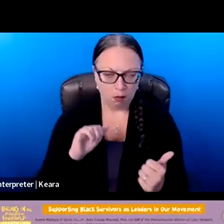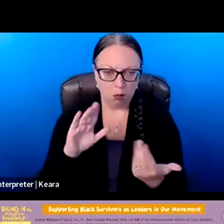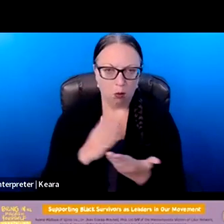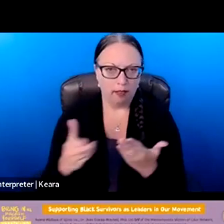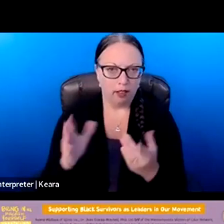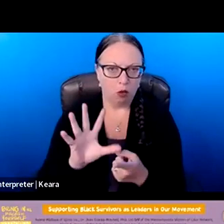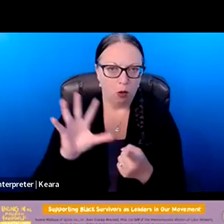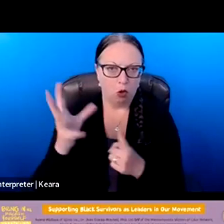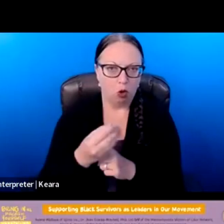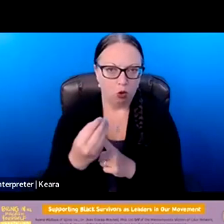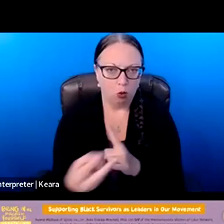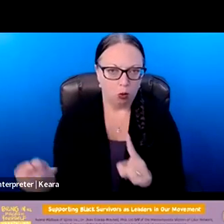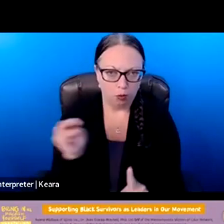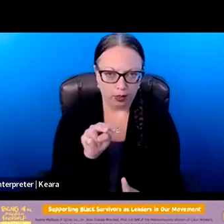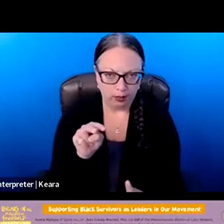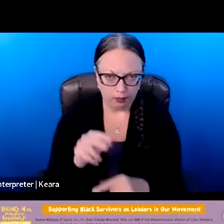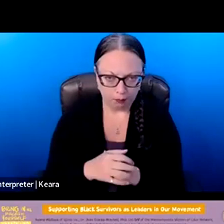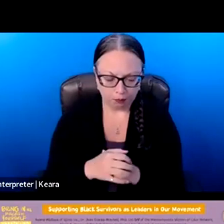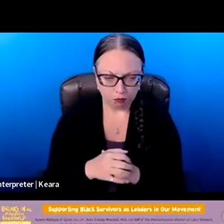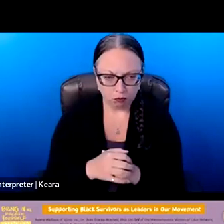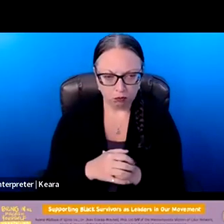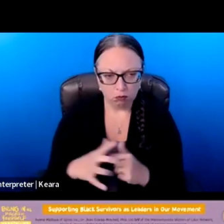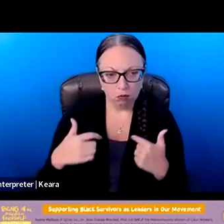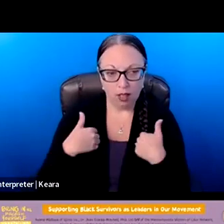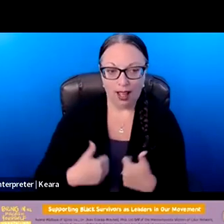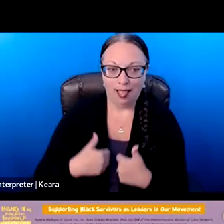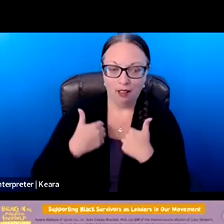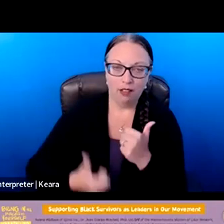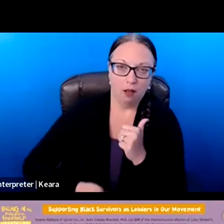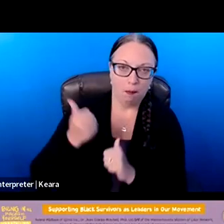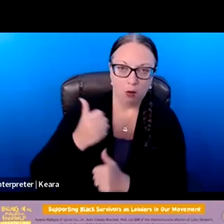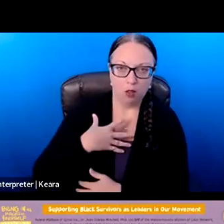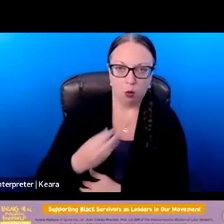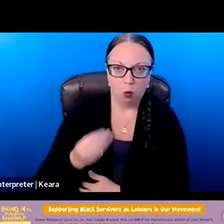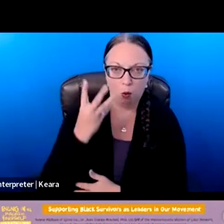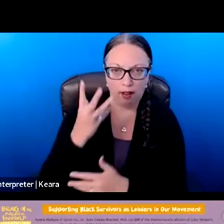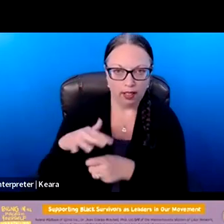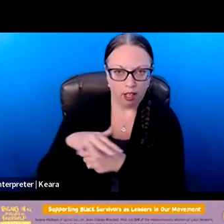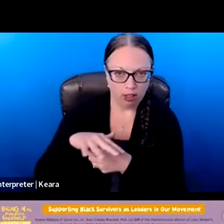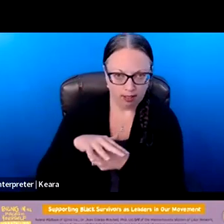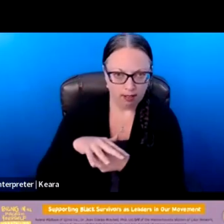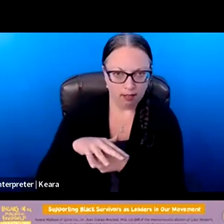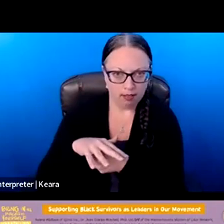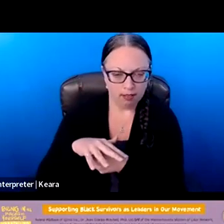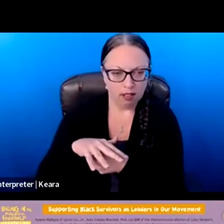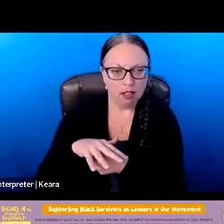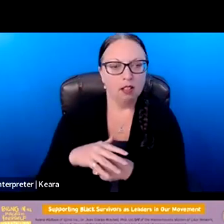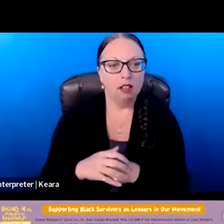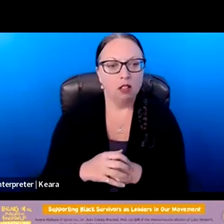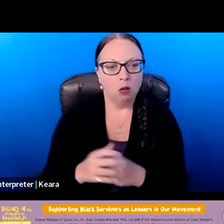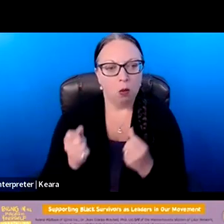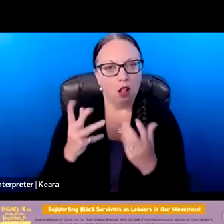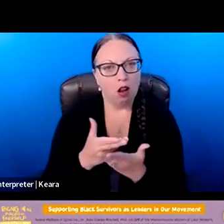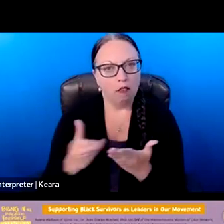cultural perspective. Again, I live in a predominantly white area. So a lot of the things that other people